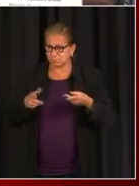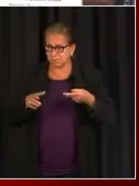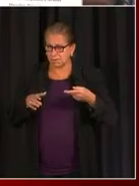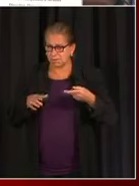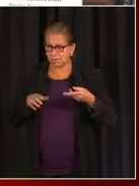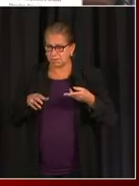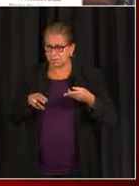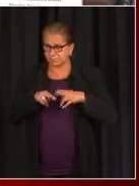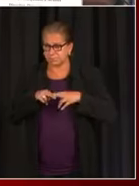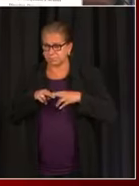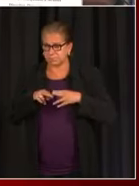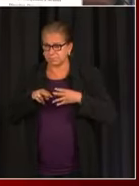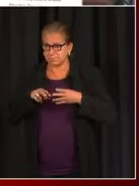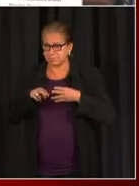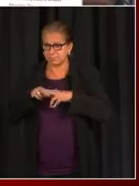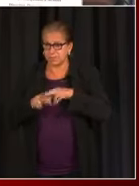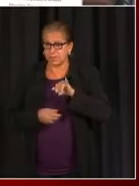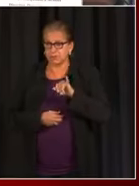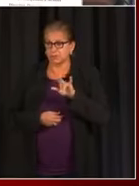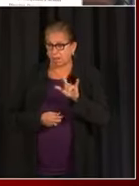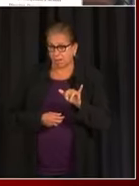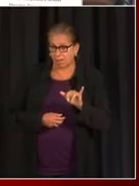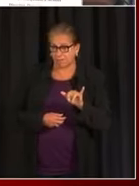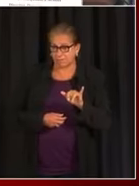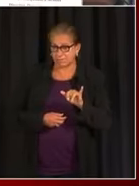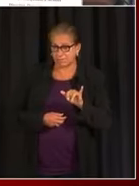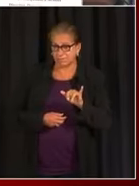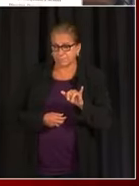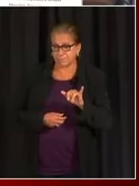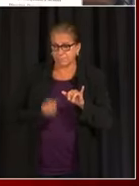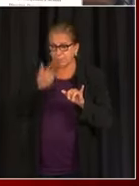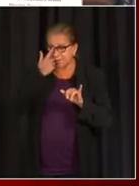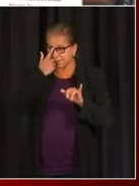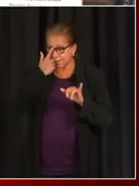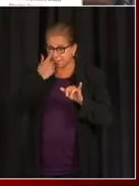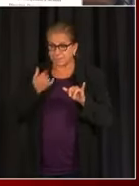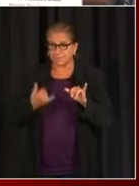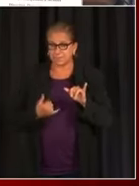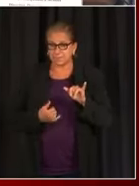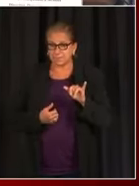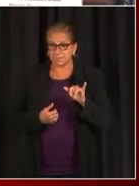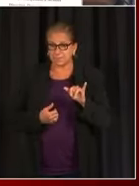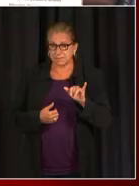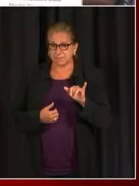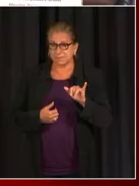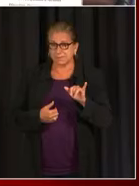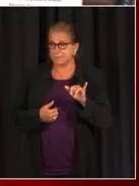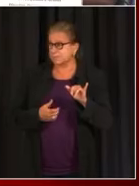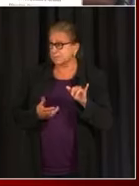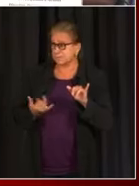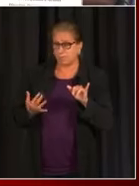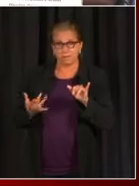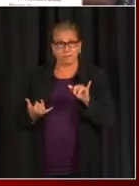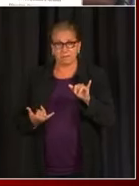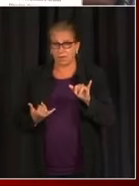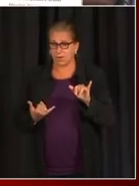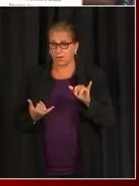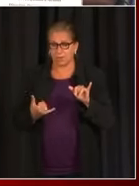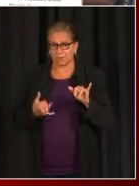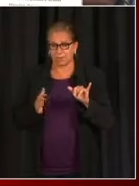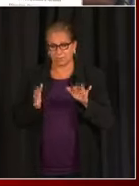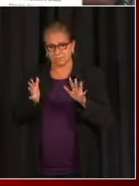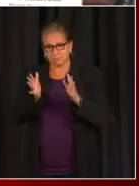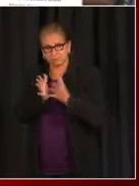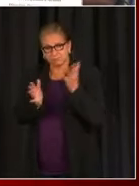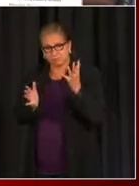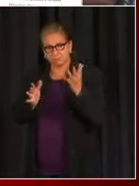of July, or throughout the month of July, we have seen a 5-fold increase in our daily case rate, where we are now